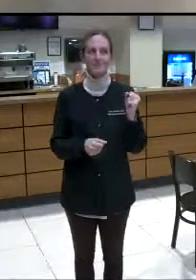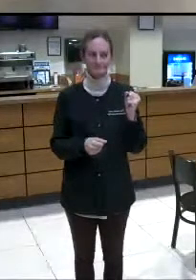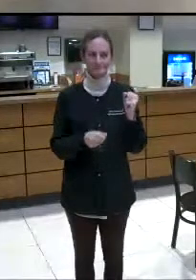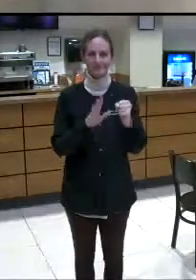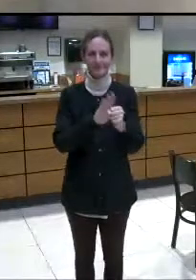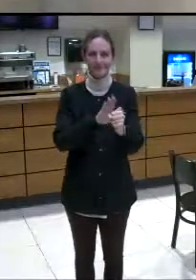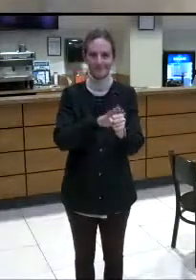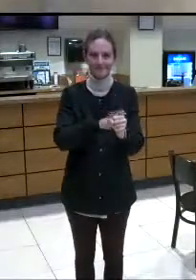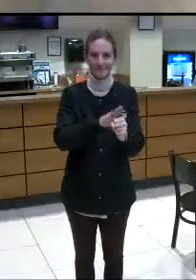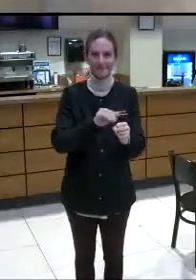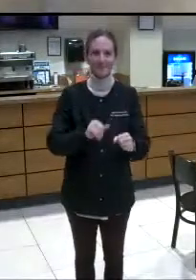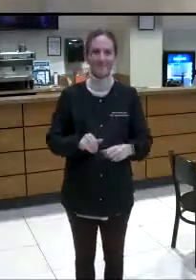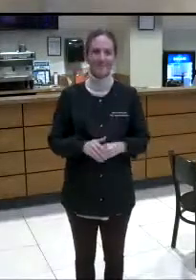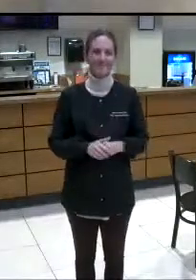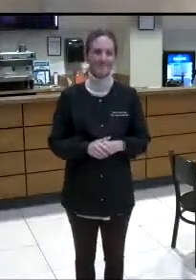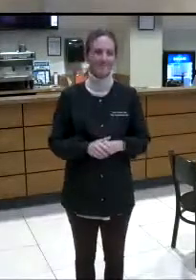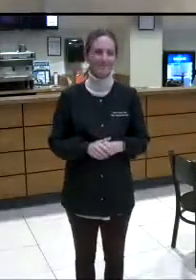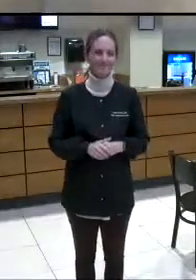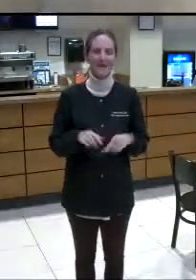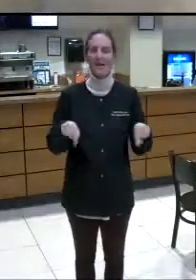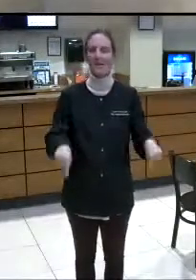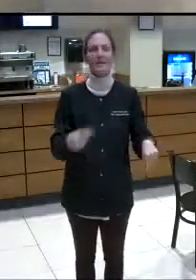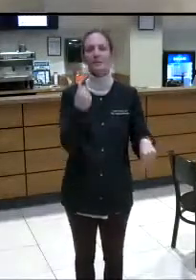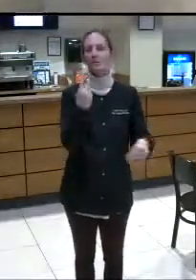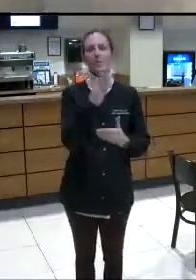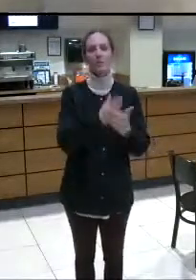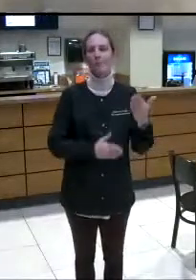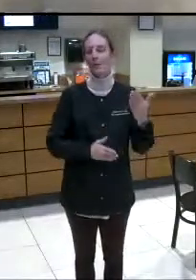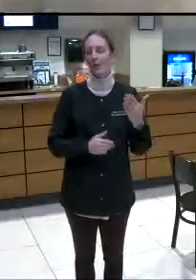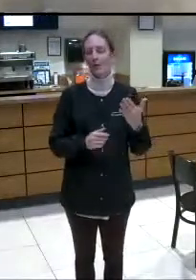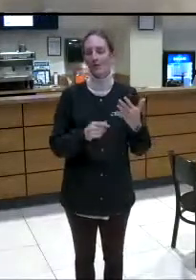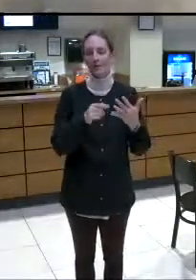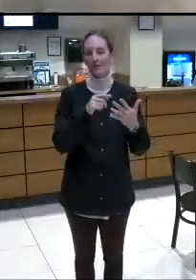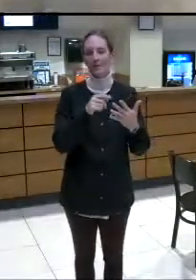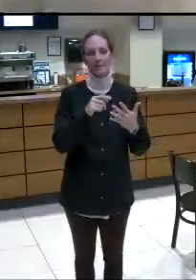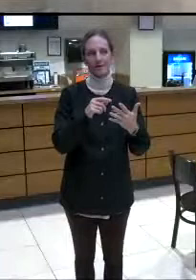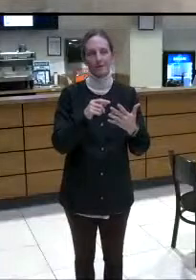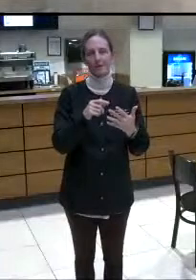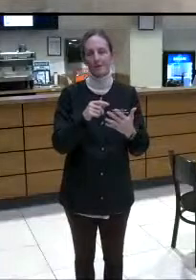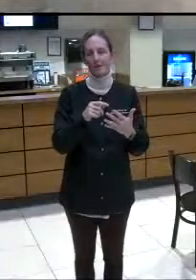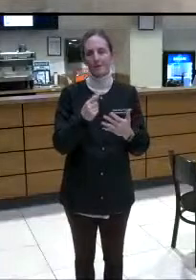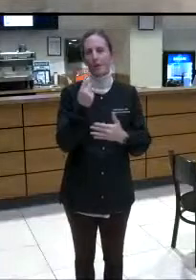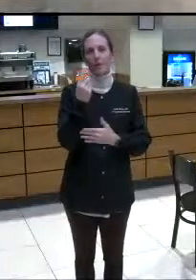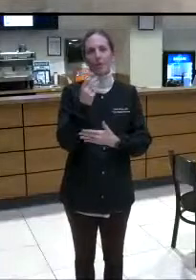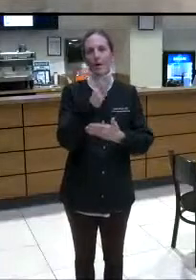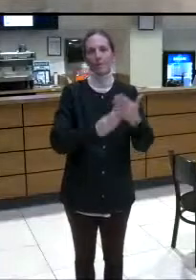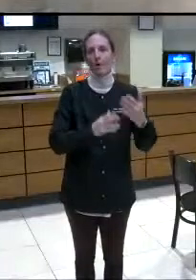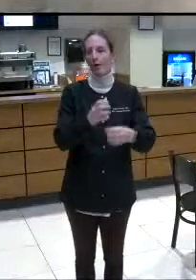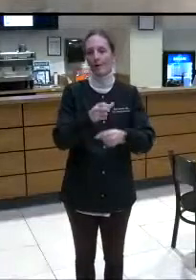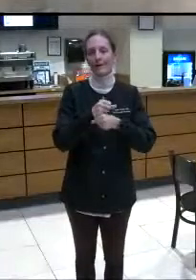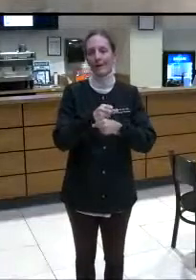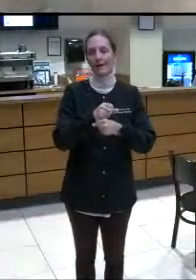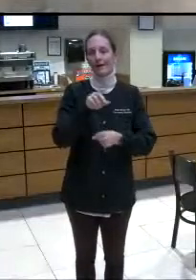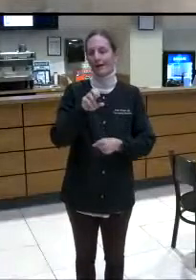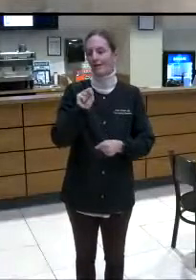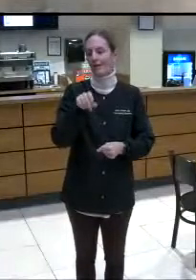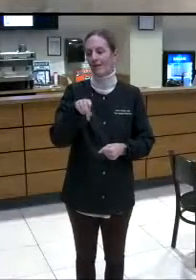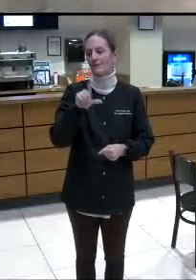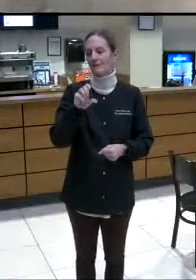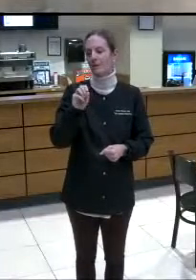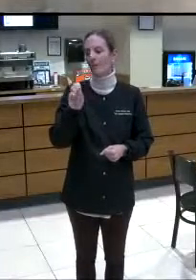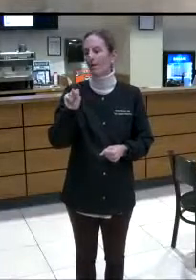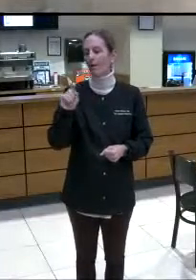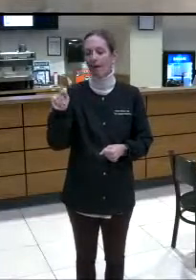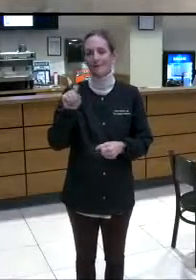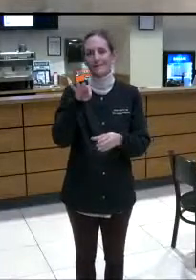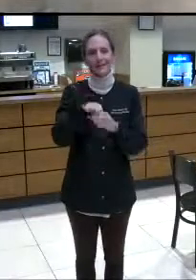Okay. Yes, this is just one of the steps in getting the election, the SPLOST election certified